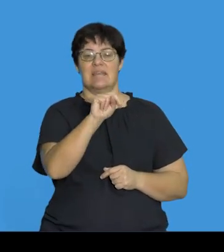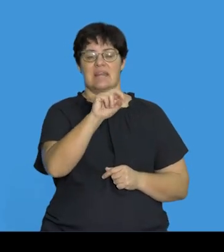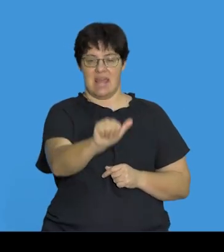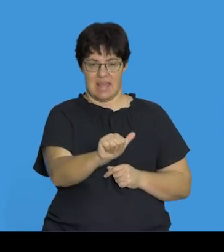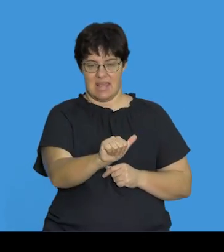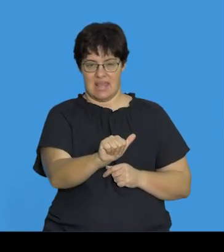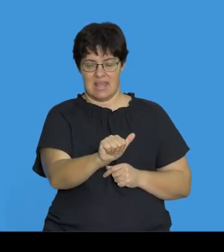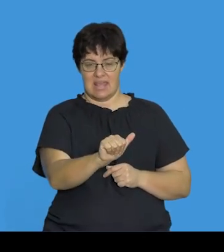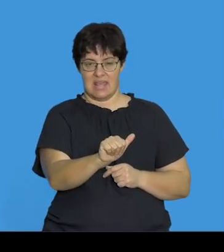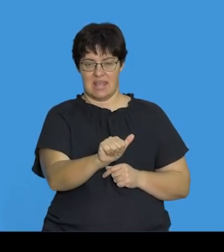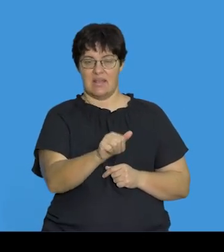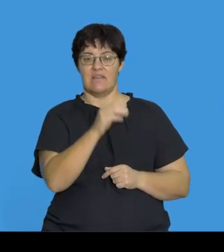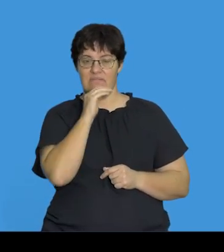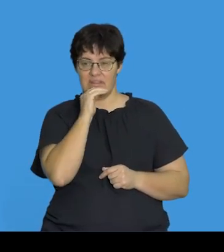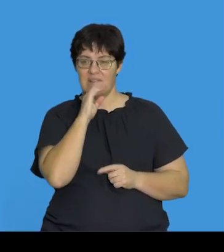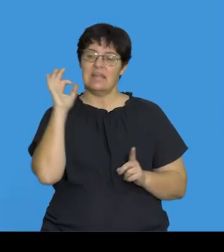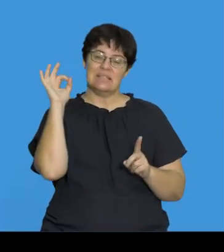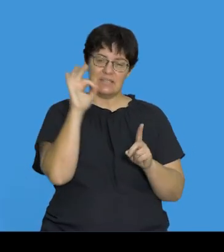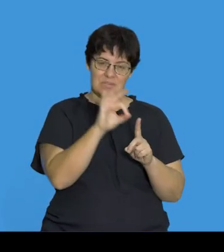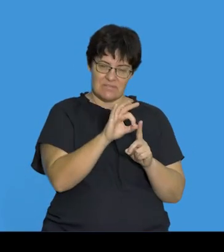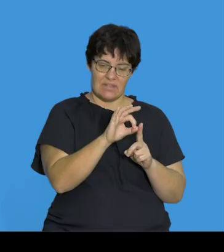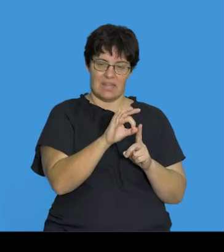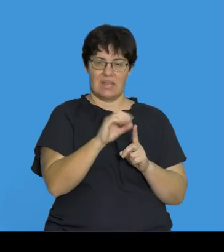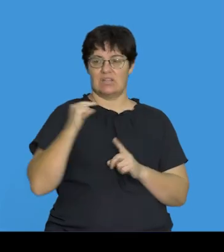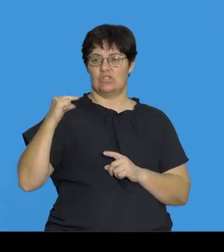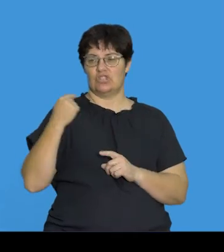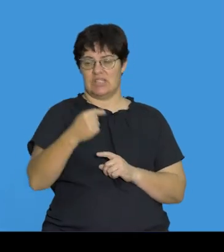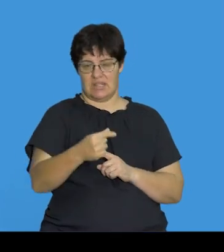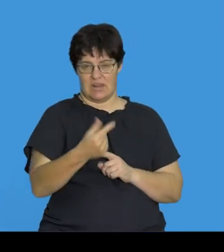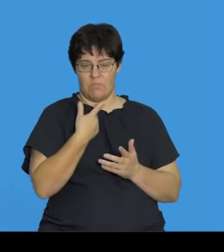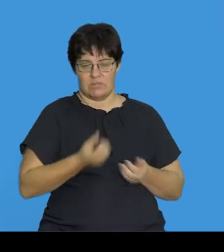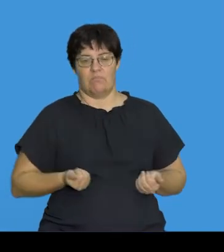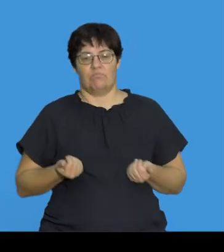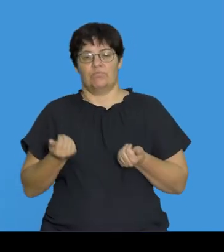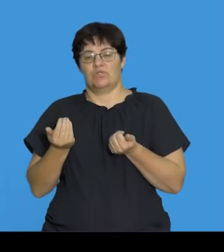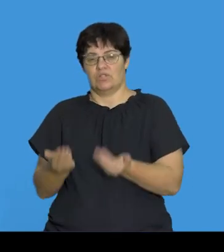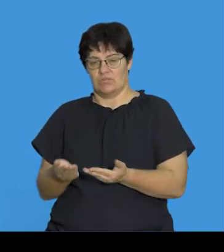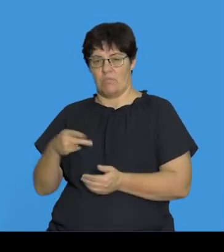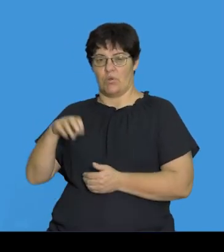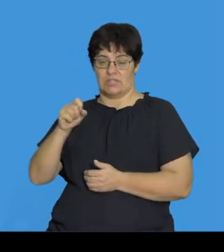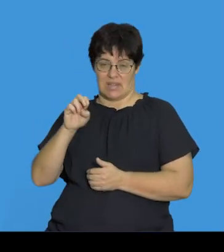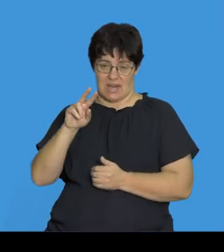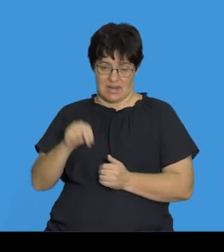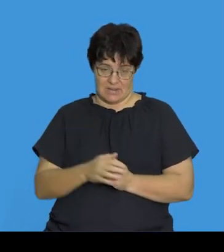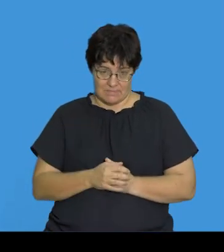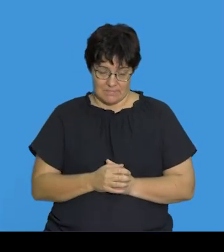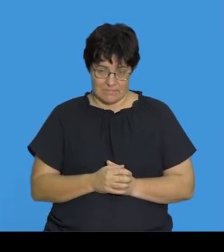essentially DNA that is coding for the specific gene that we need to produce the protein